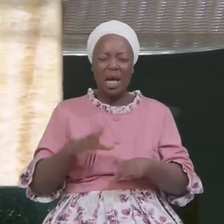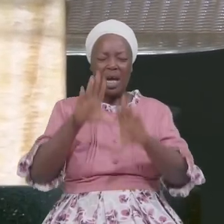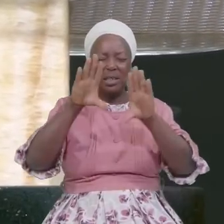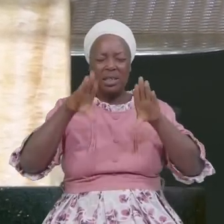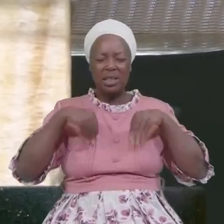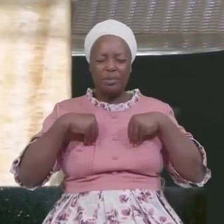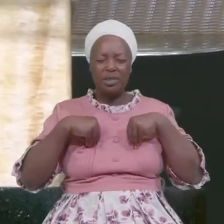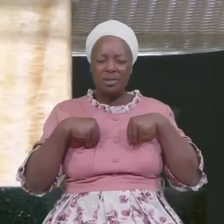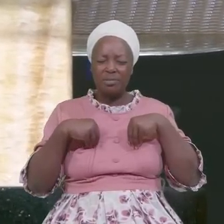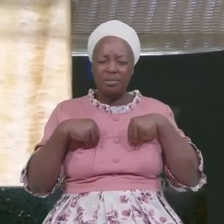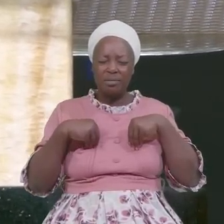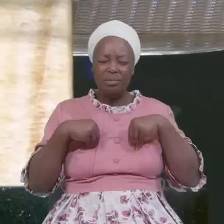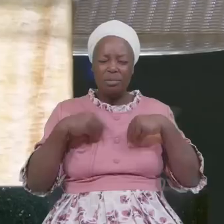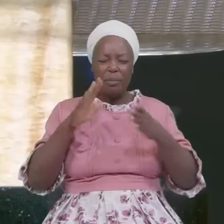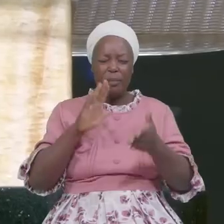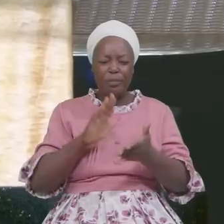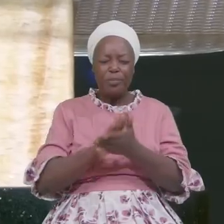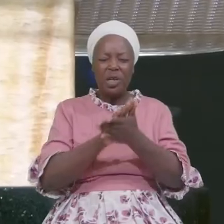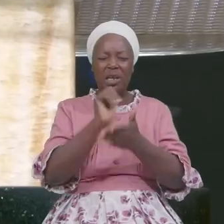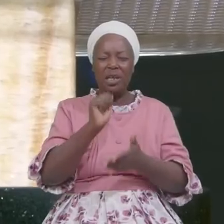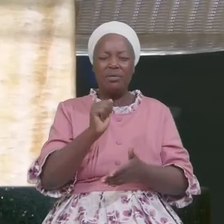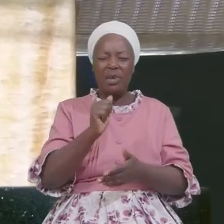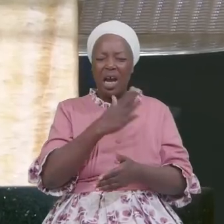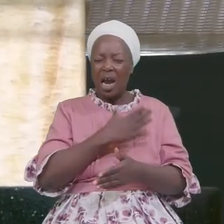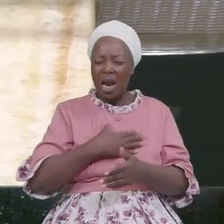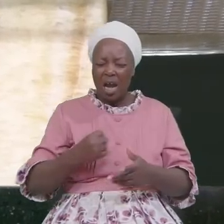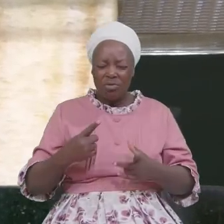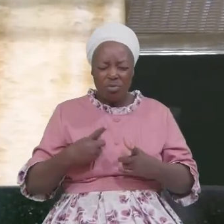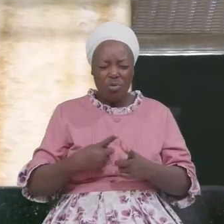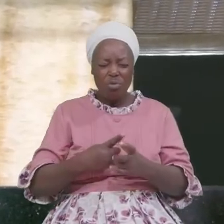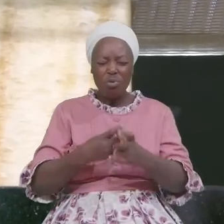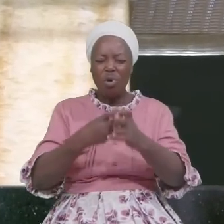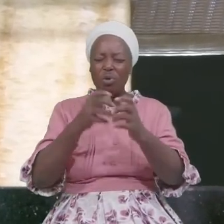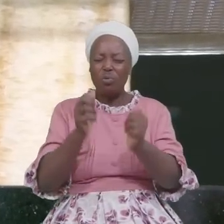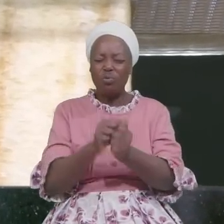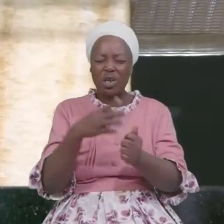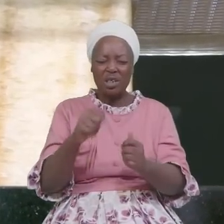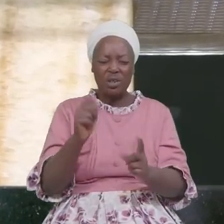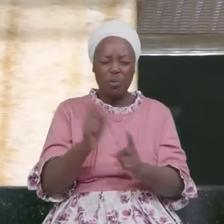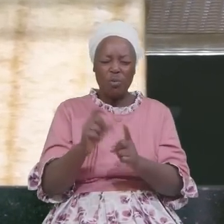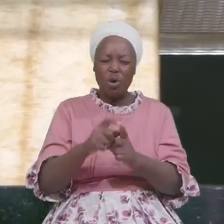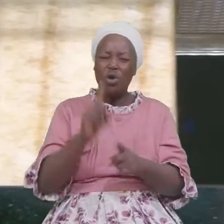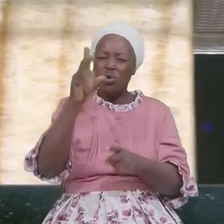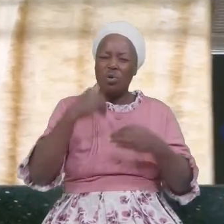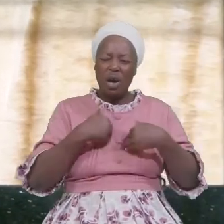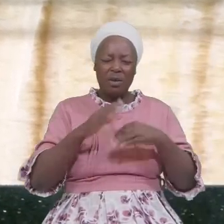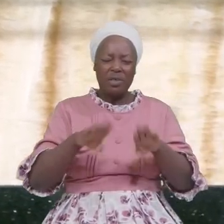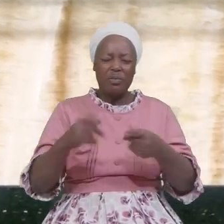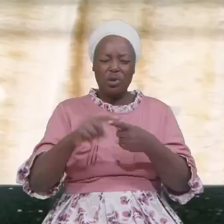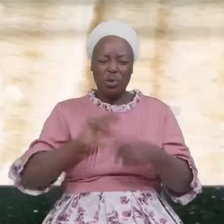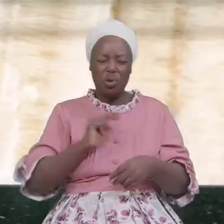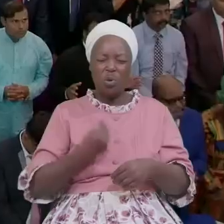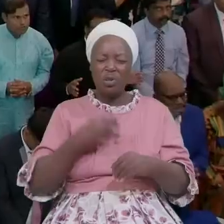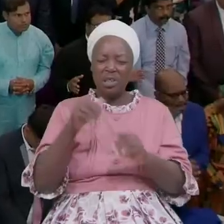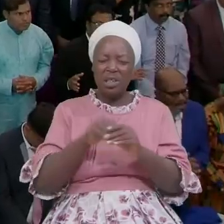accept, believe, and run with the word you're giving us in